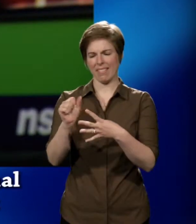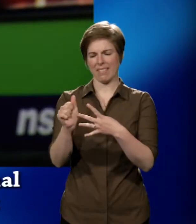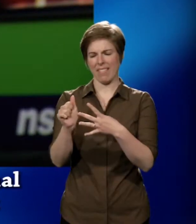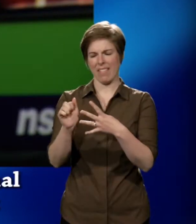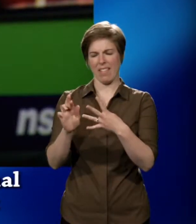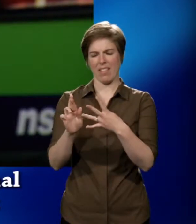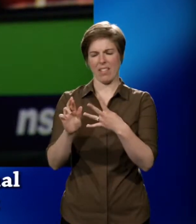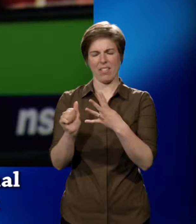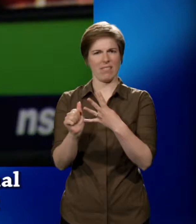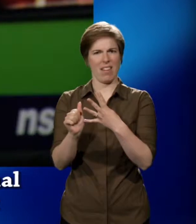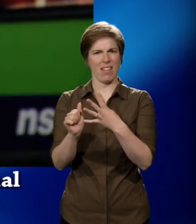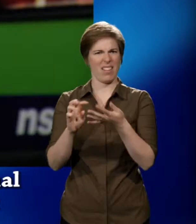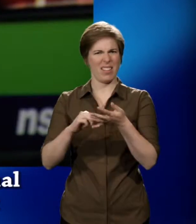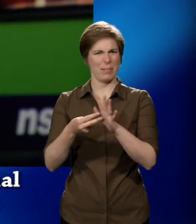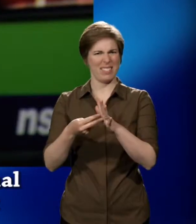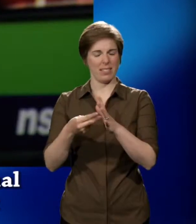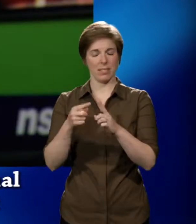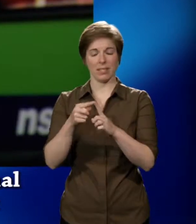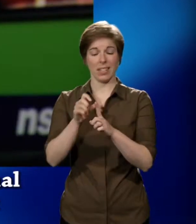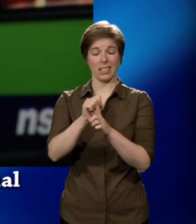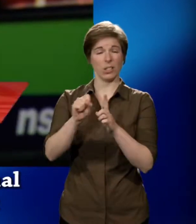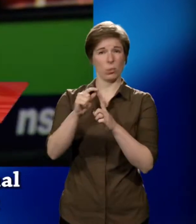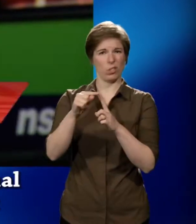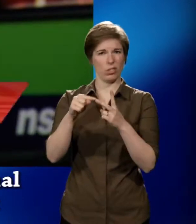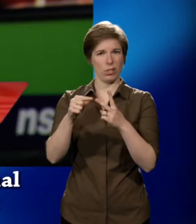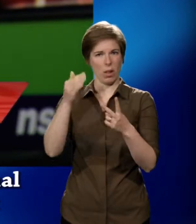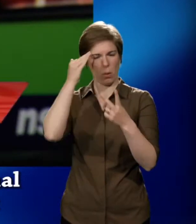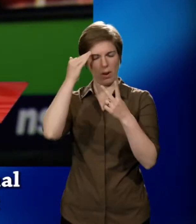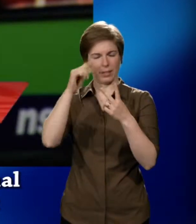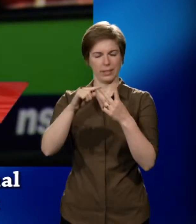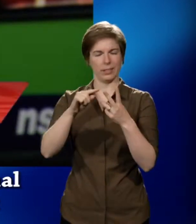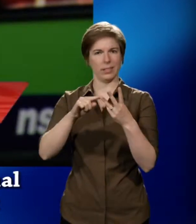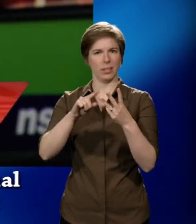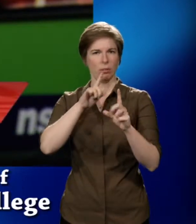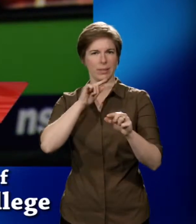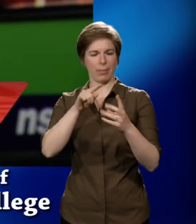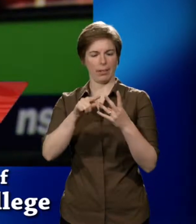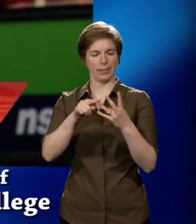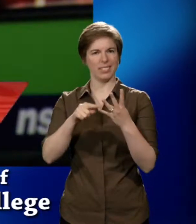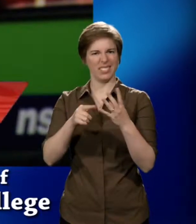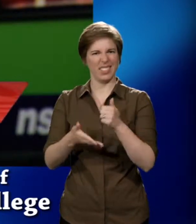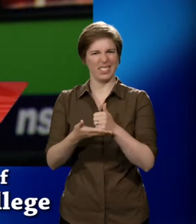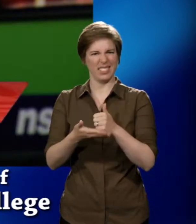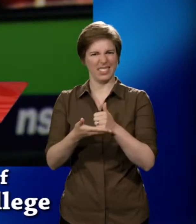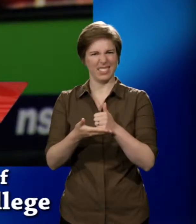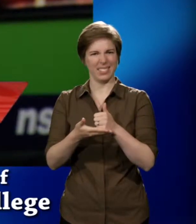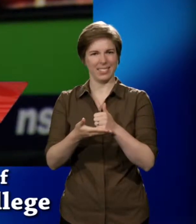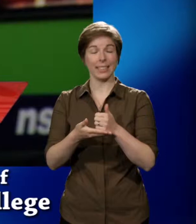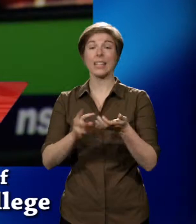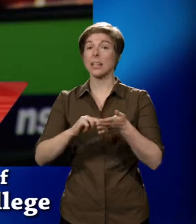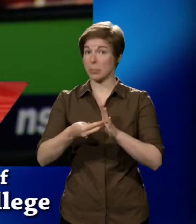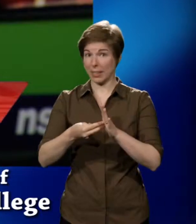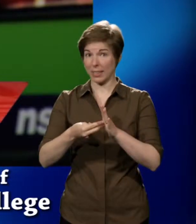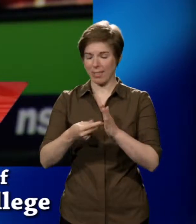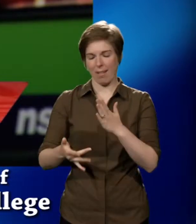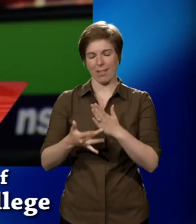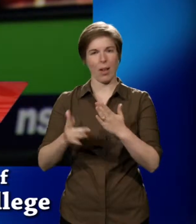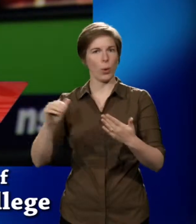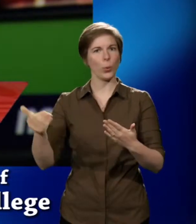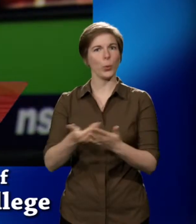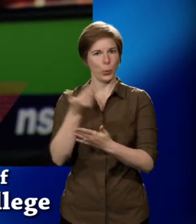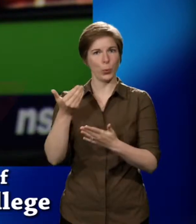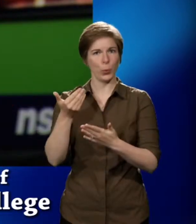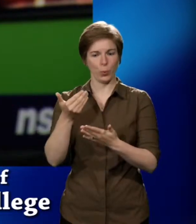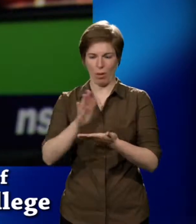SARA is an acronym for Situational Awareness Response Assistant. And really what that is a name for